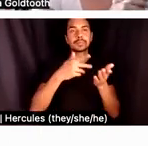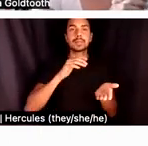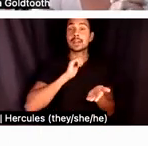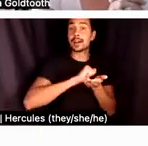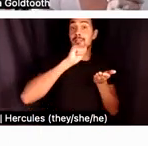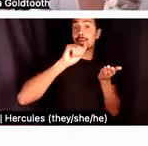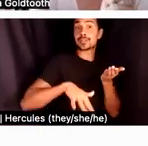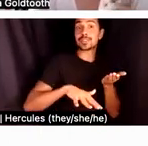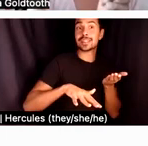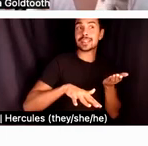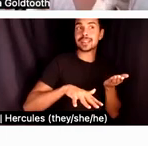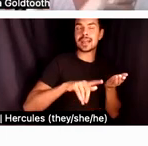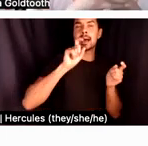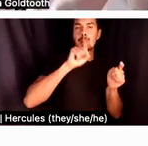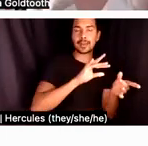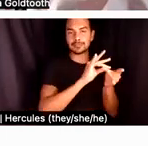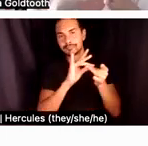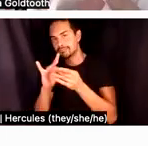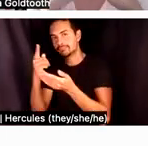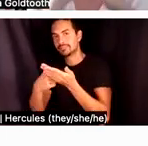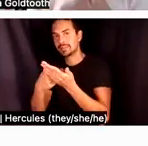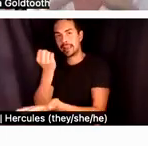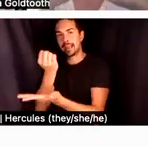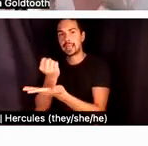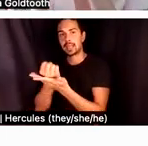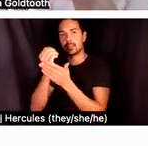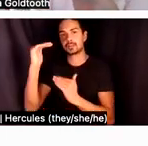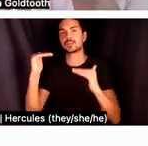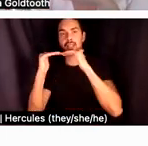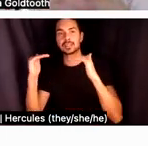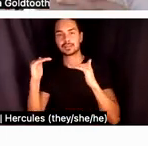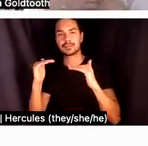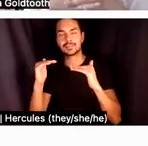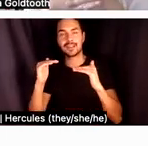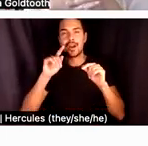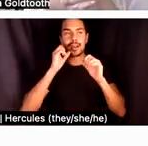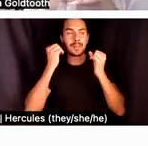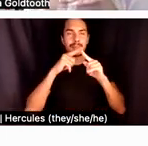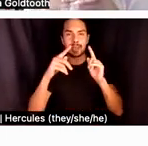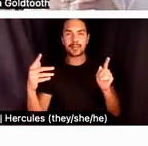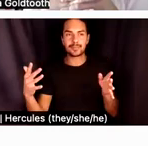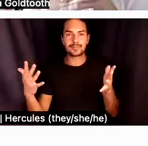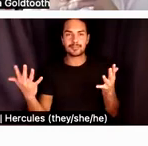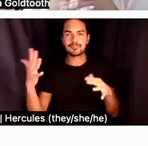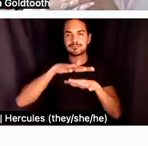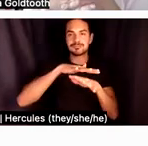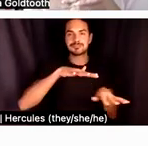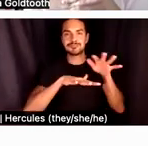economic justice. And so like, there's all of these intersections. And the more that we sort of understand